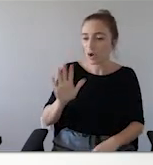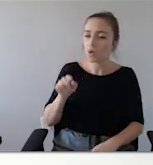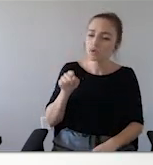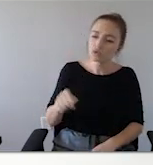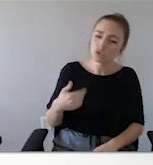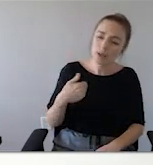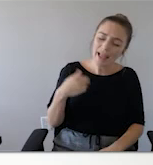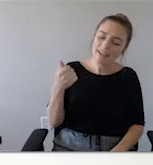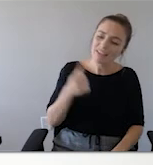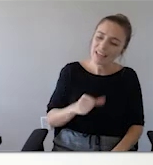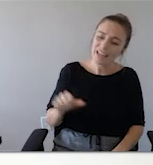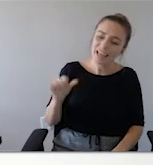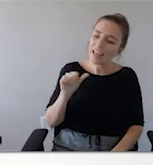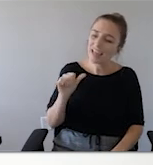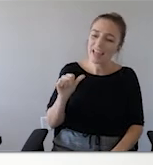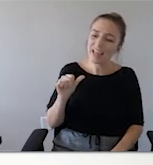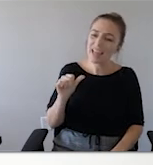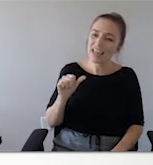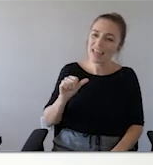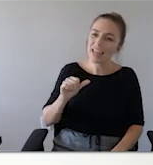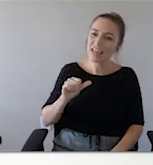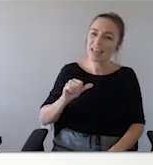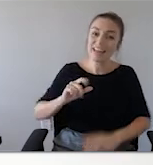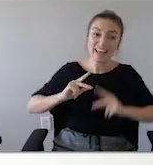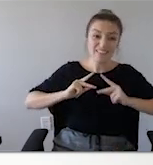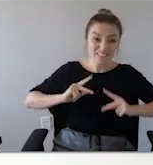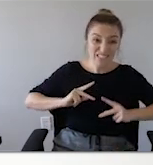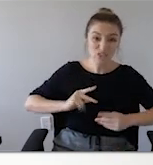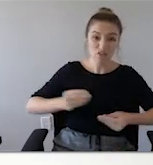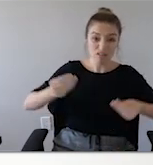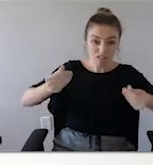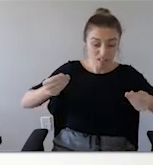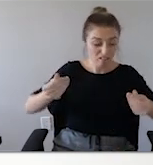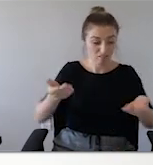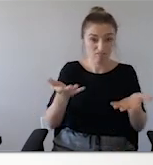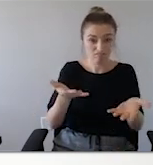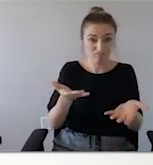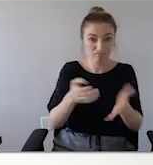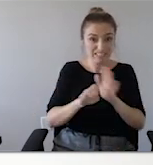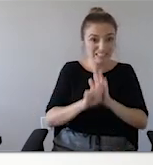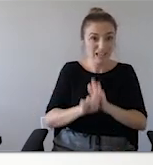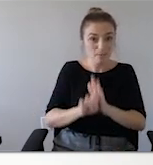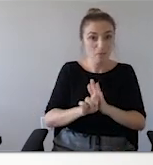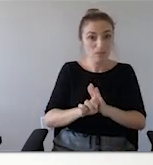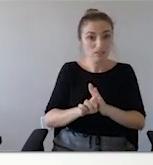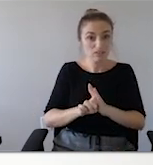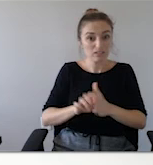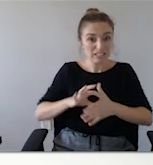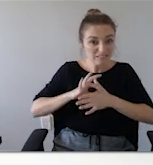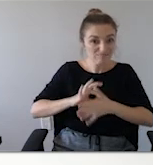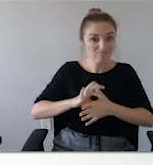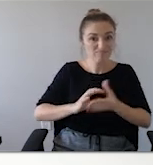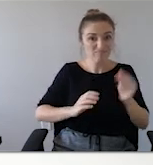physical? Right. Work samples. Yes. Do you have any something that he's written? When I'm meeting with